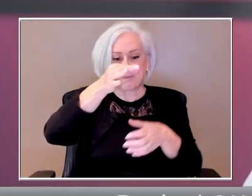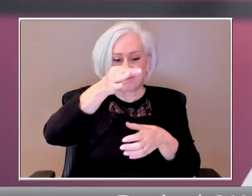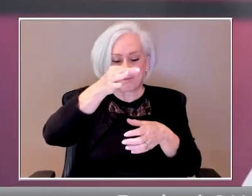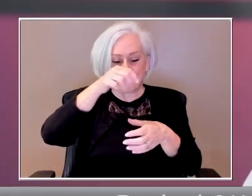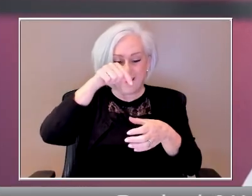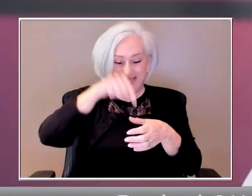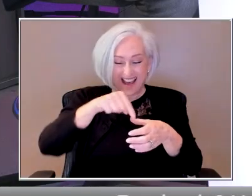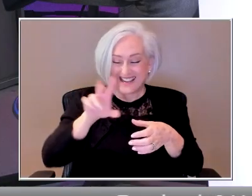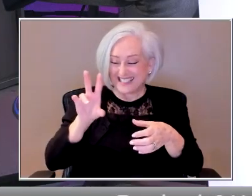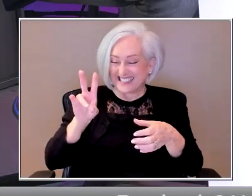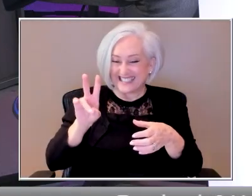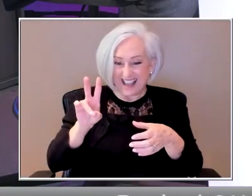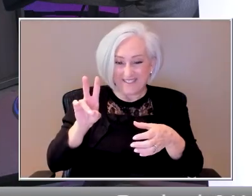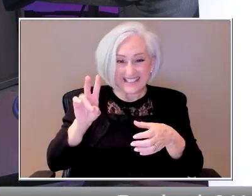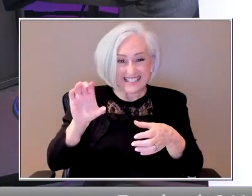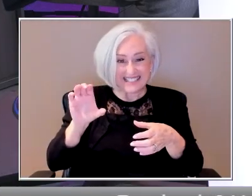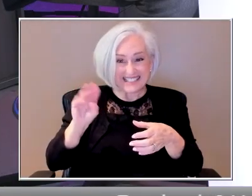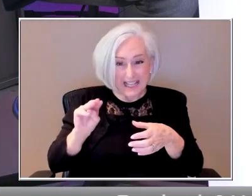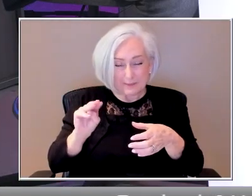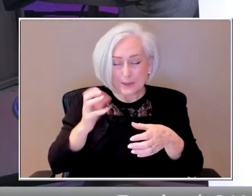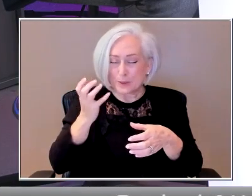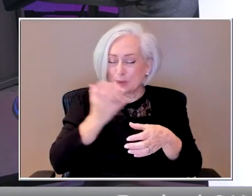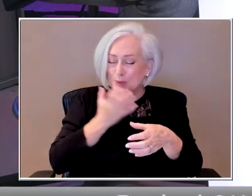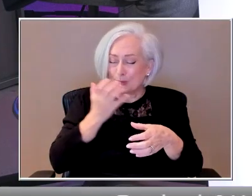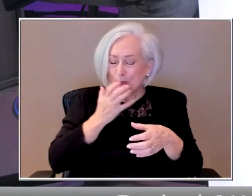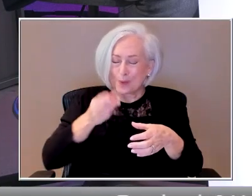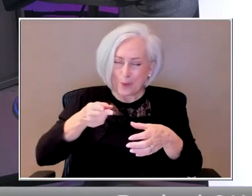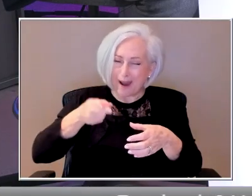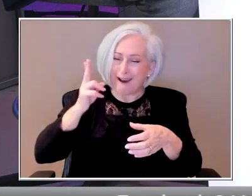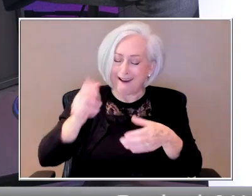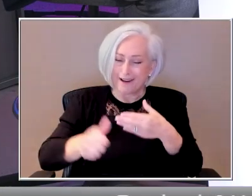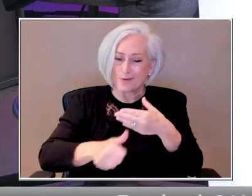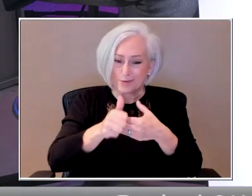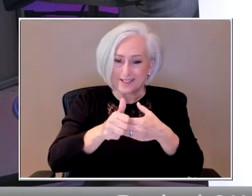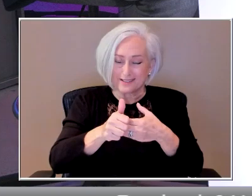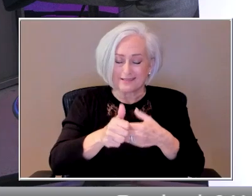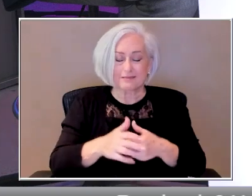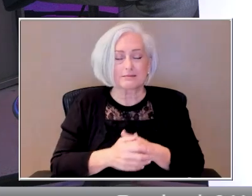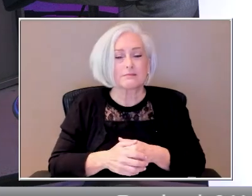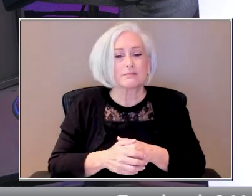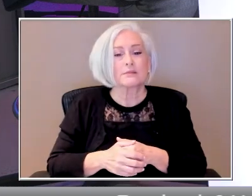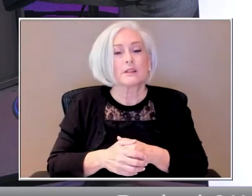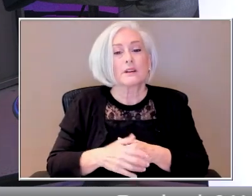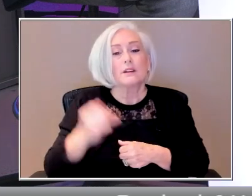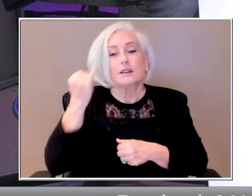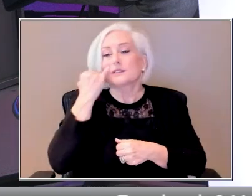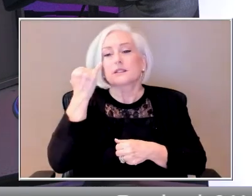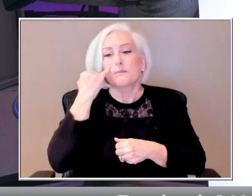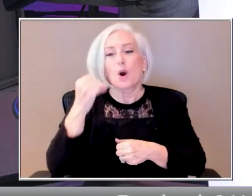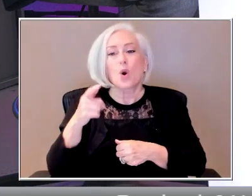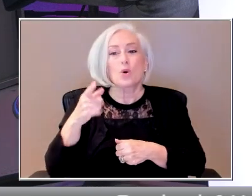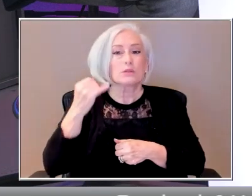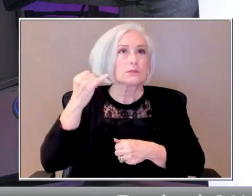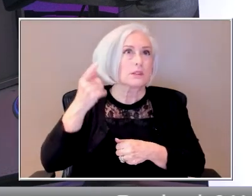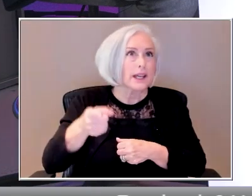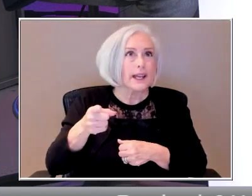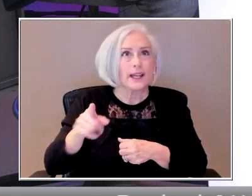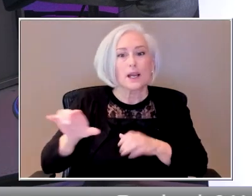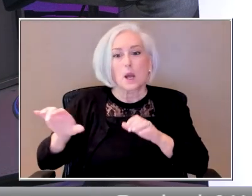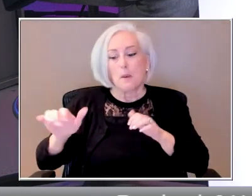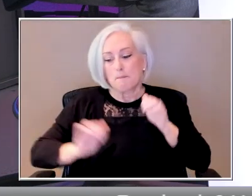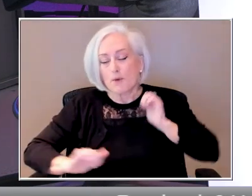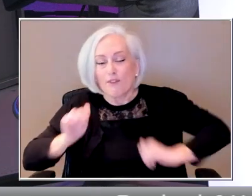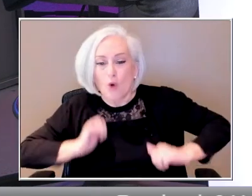high. If it had ruptured when Luke was doing what Luke does, he's a performer, he's on stage,